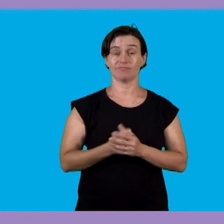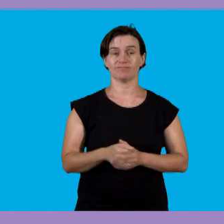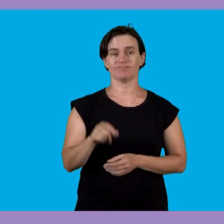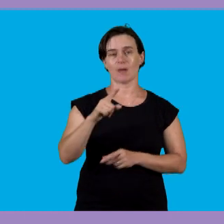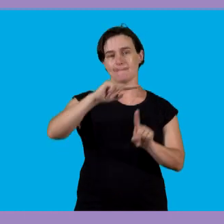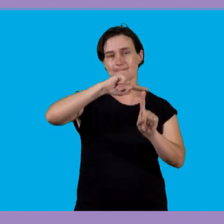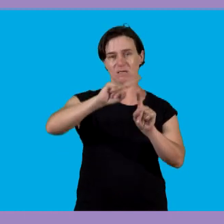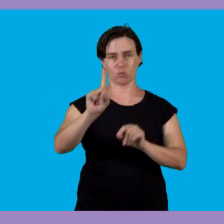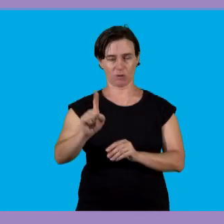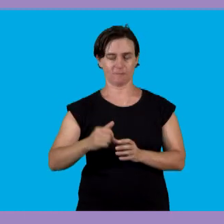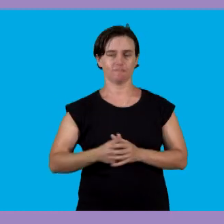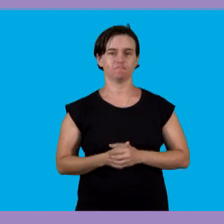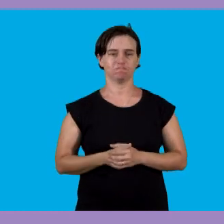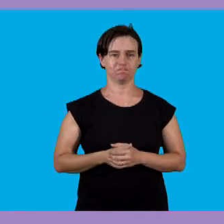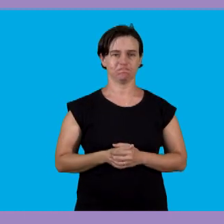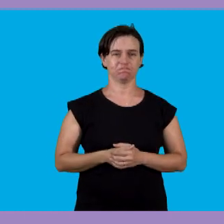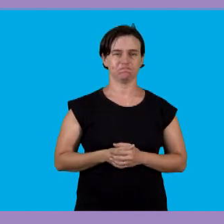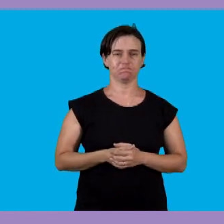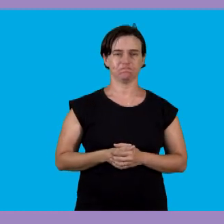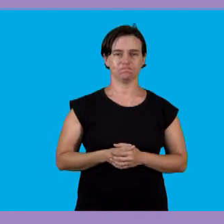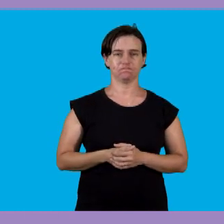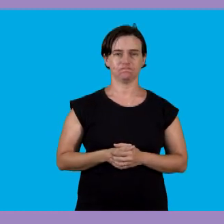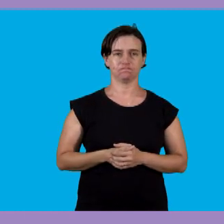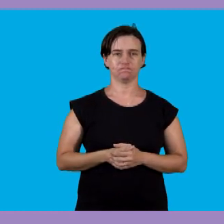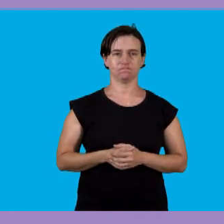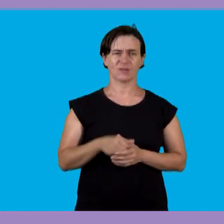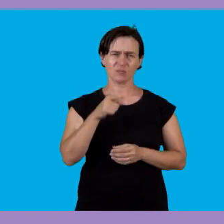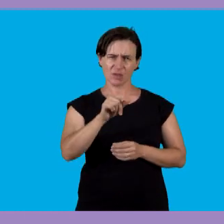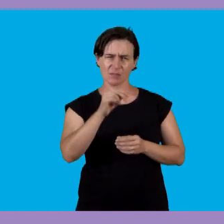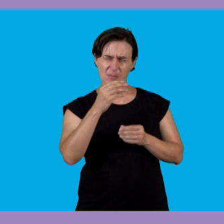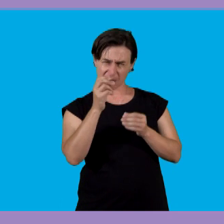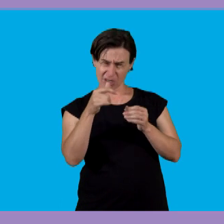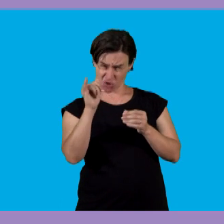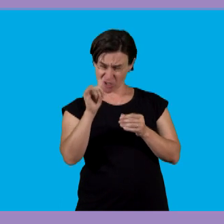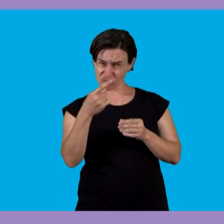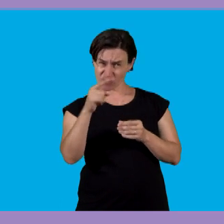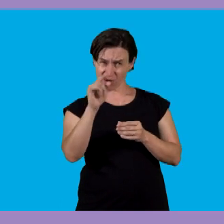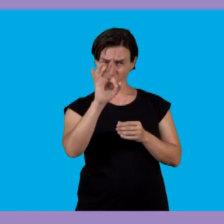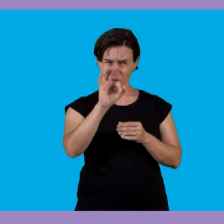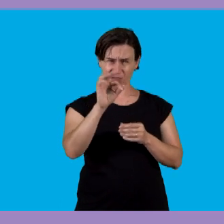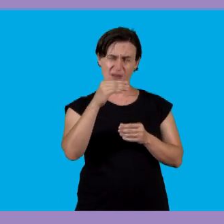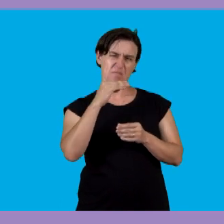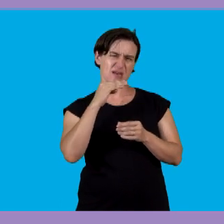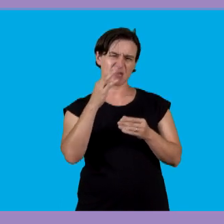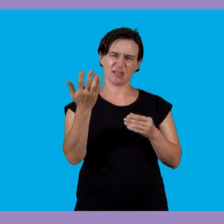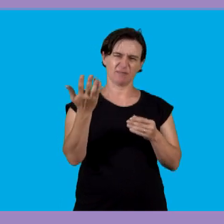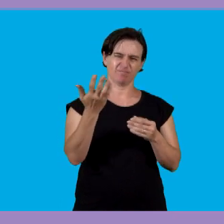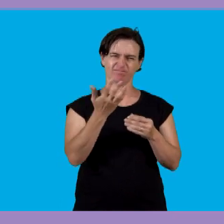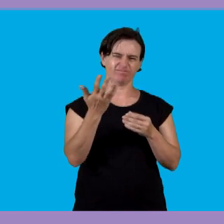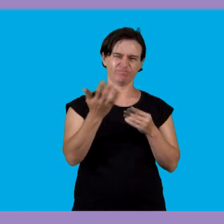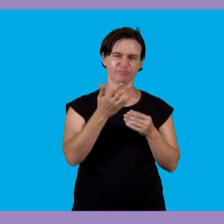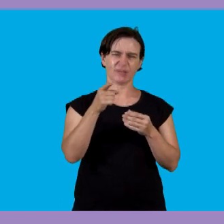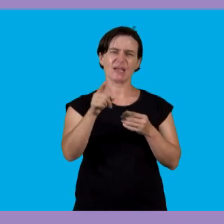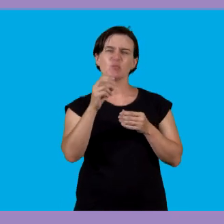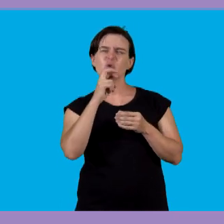and of course we are going to add 1. And of course we can see that it will work for the second term and for the third term, because if we substitute